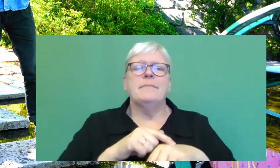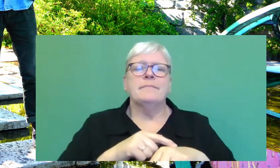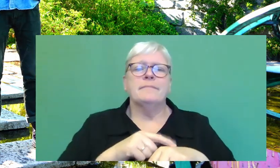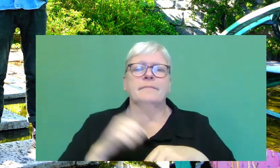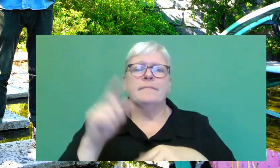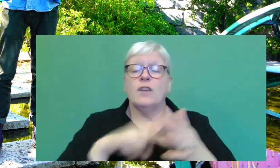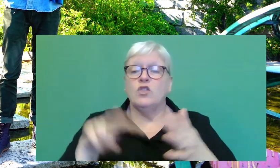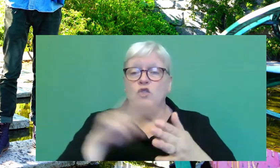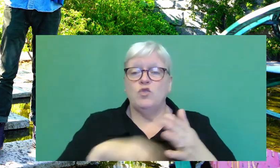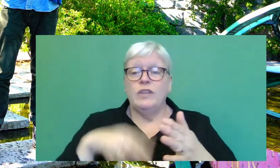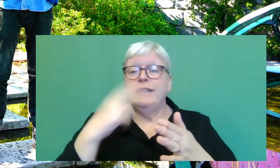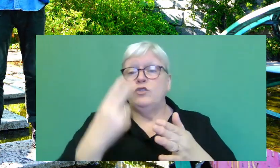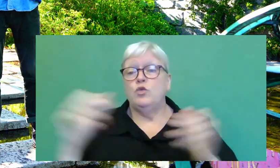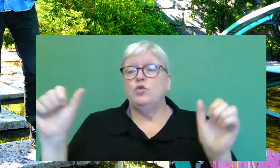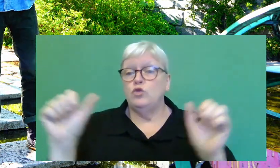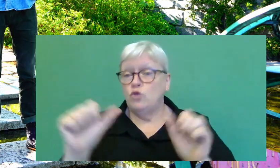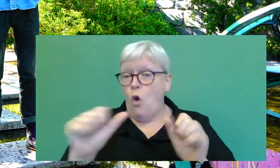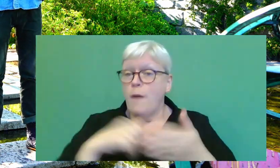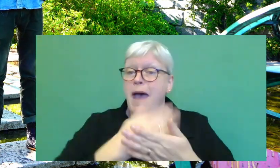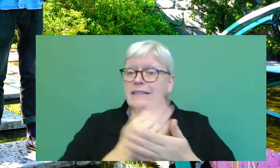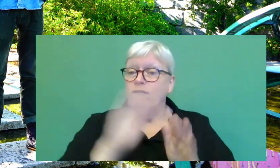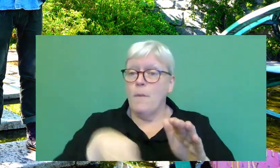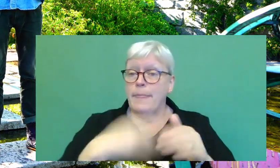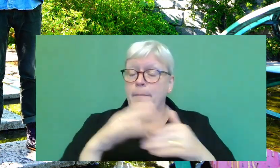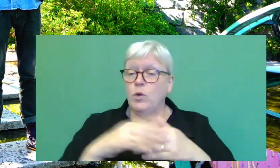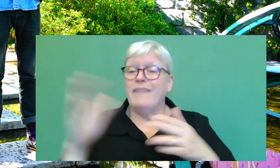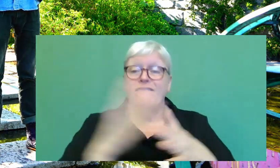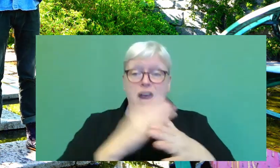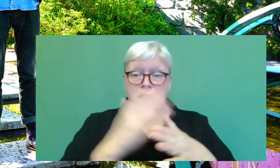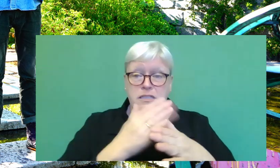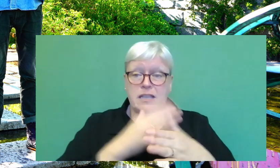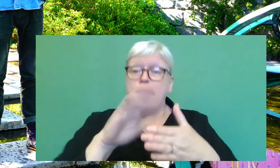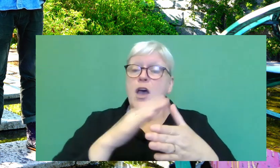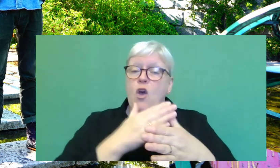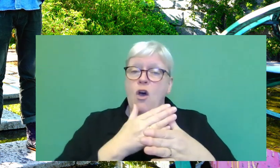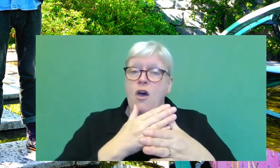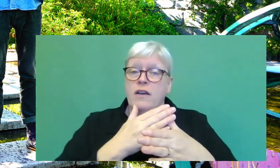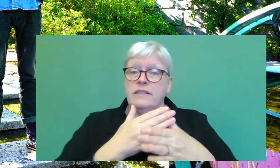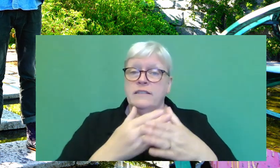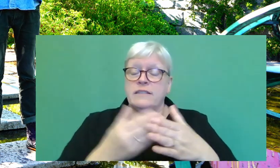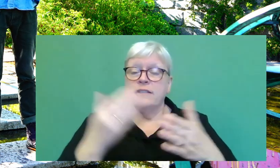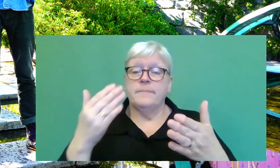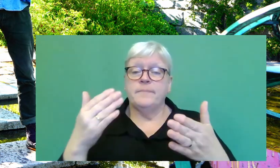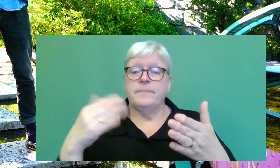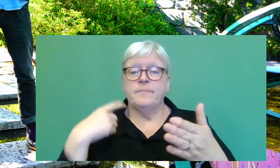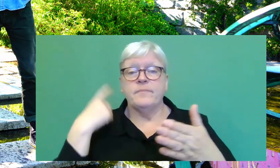short sections from the book. The first is because I had my appetite whet from all of those scrumptious food references earlier